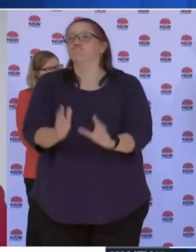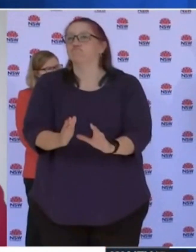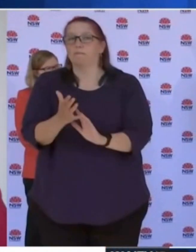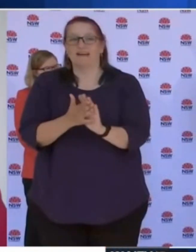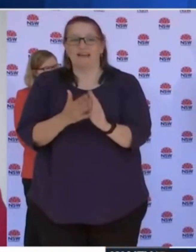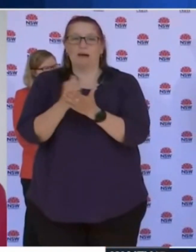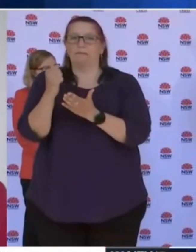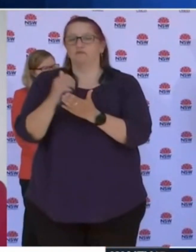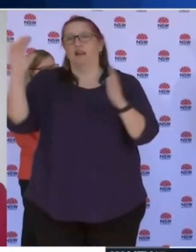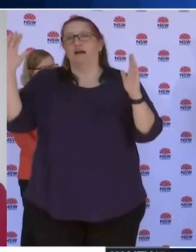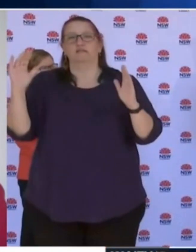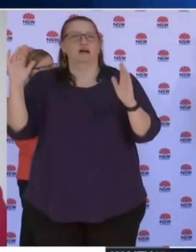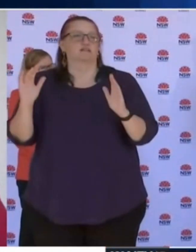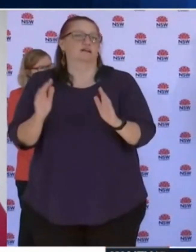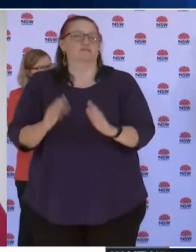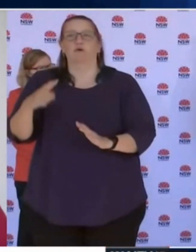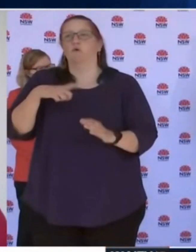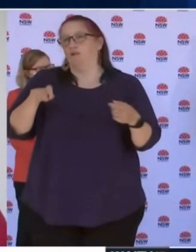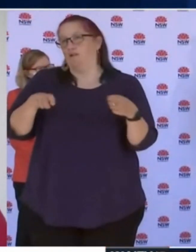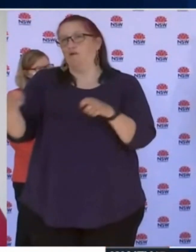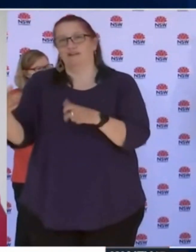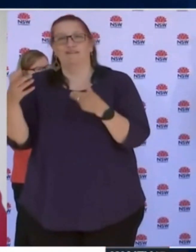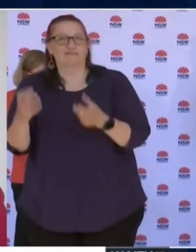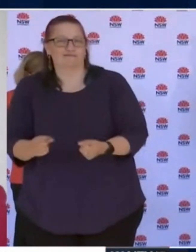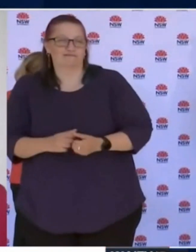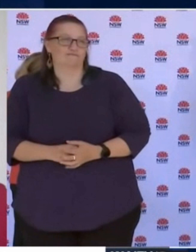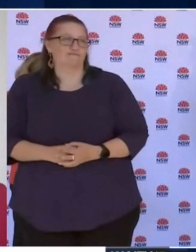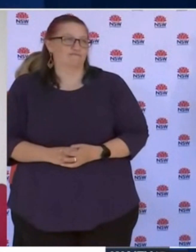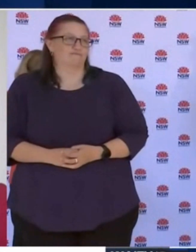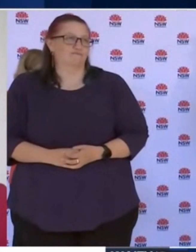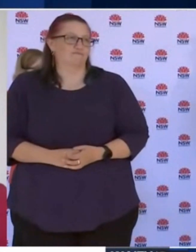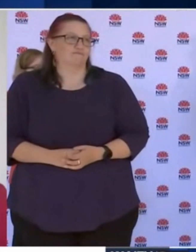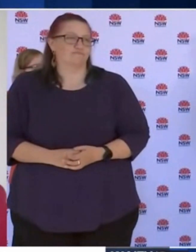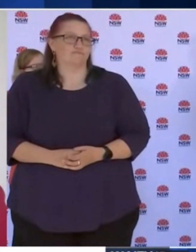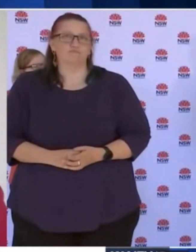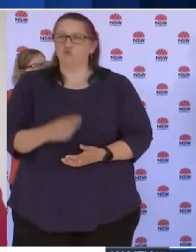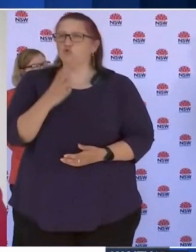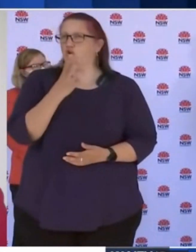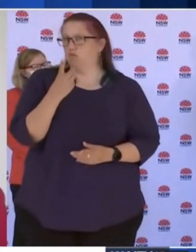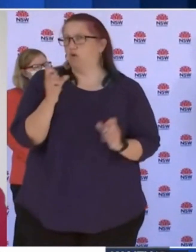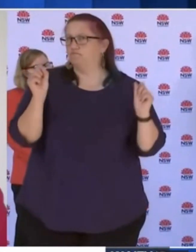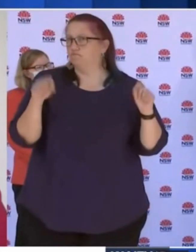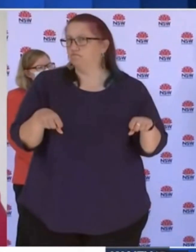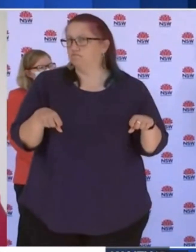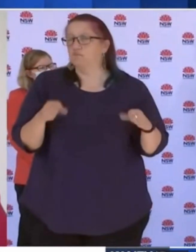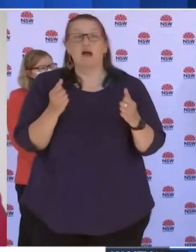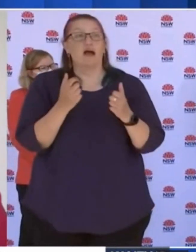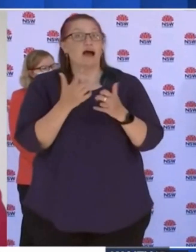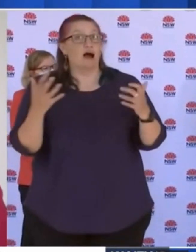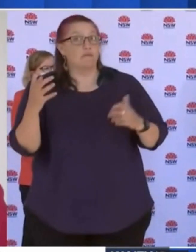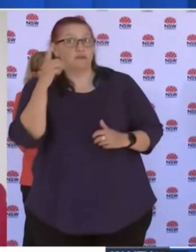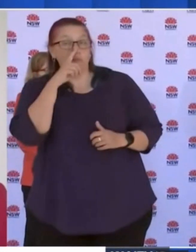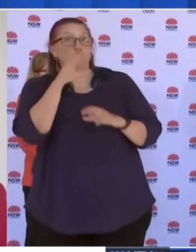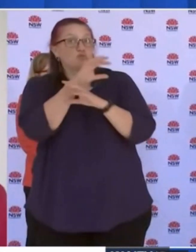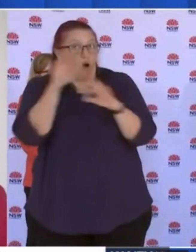having a positive impact. I do want to stress what we look at is how many cases we've had that were not in isolation either completely or